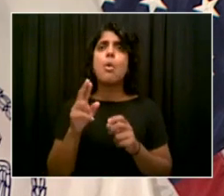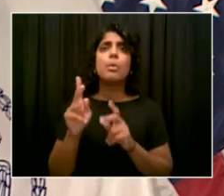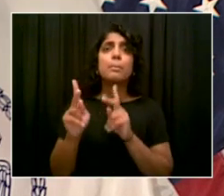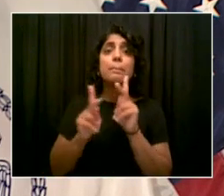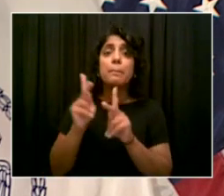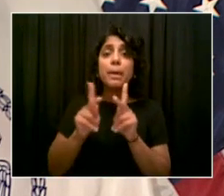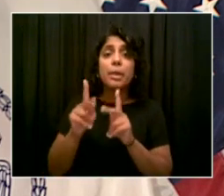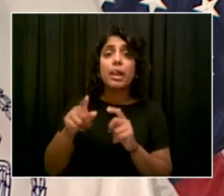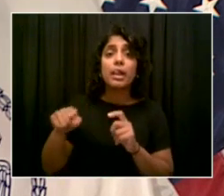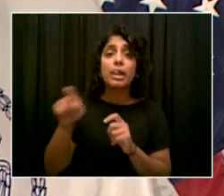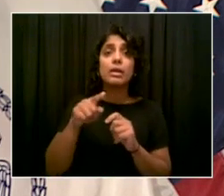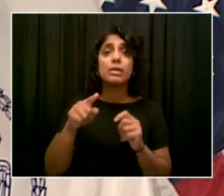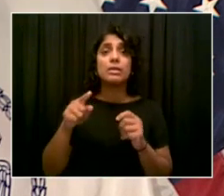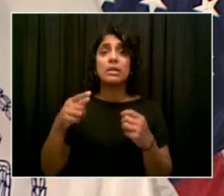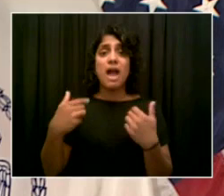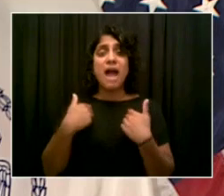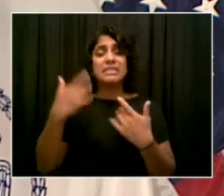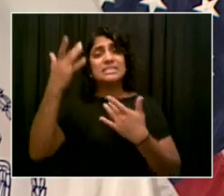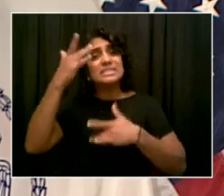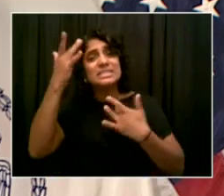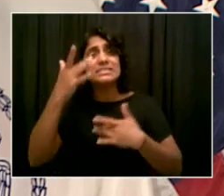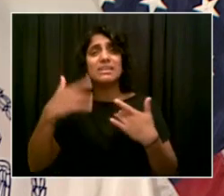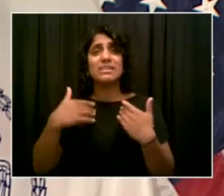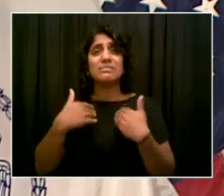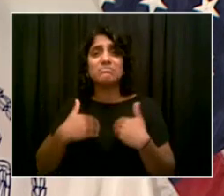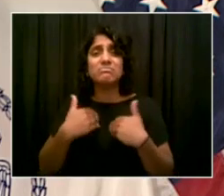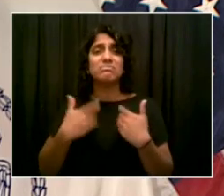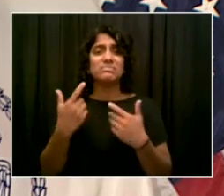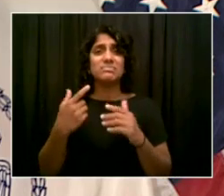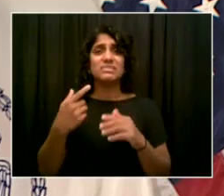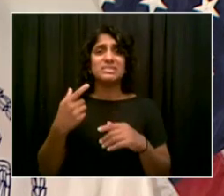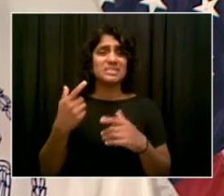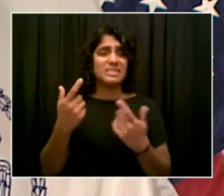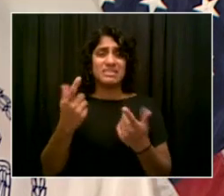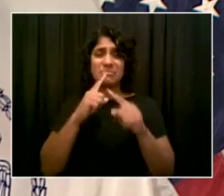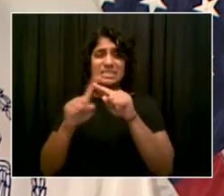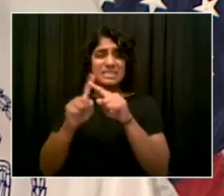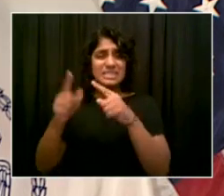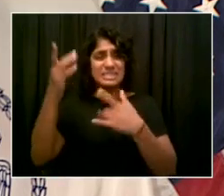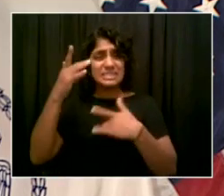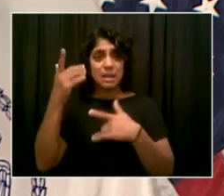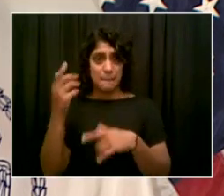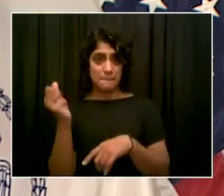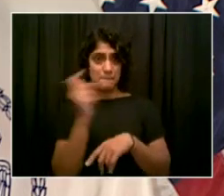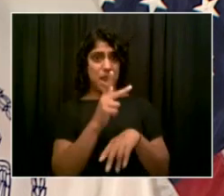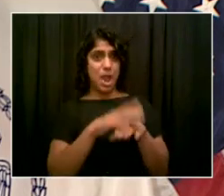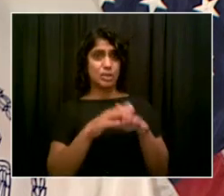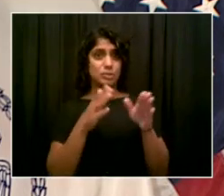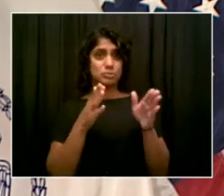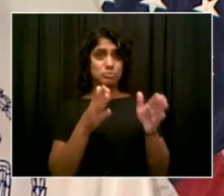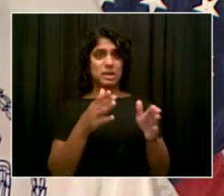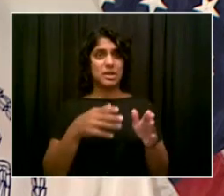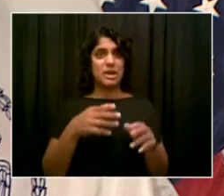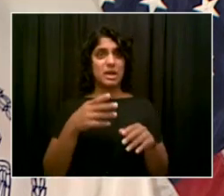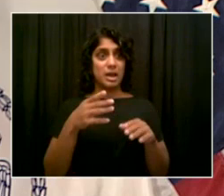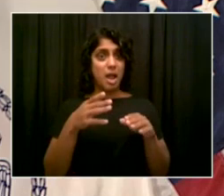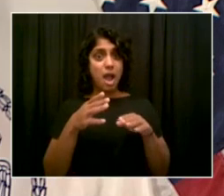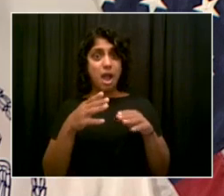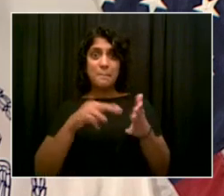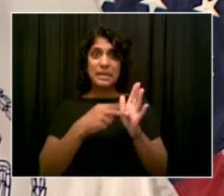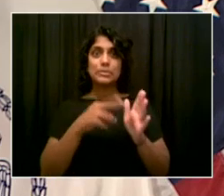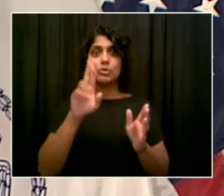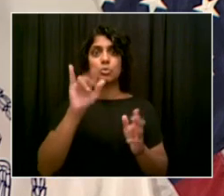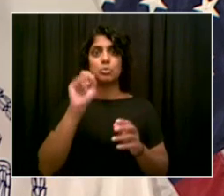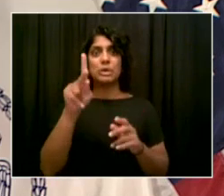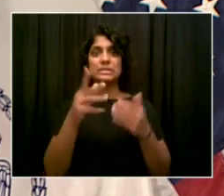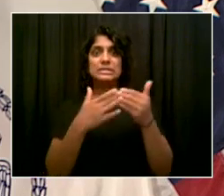moving process. Allison, I'll be just very broad, because obviously any matter of litigation I have to speak very carefully about.